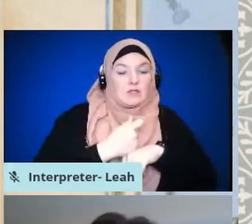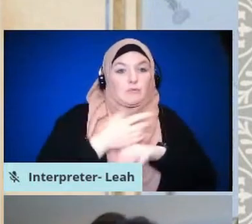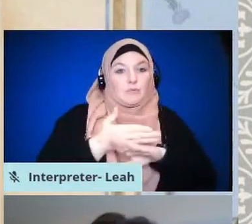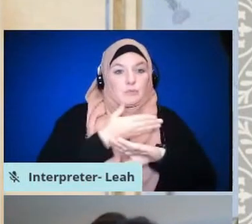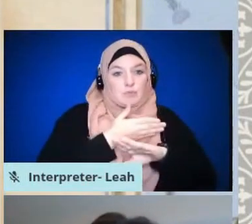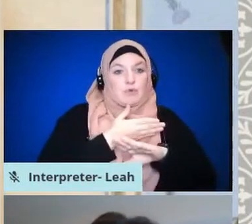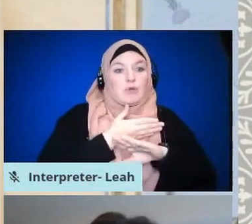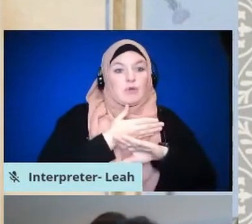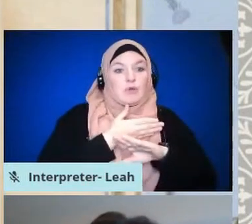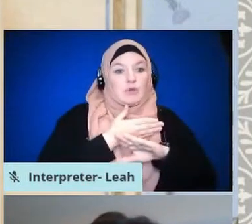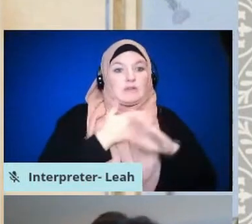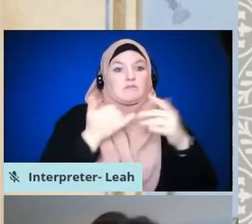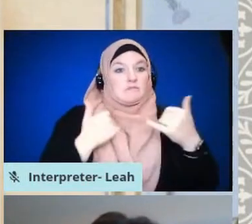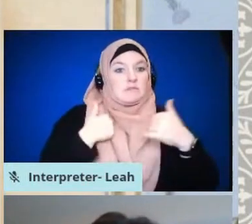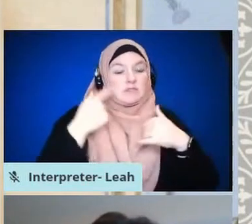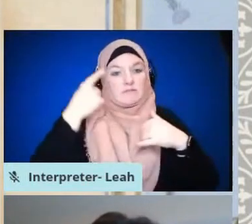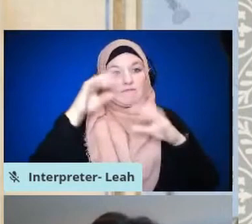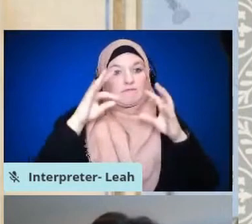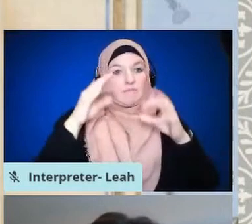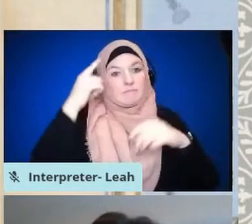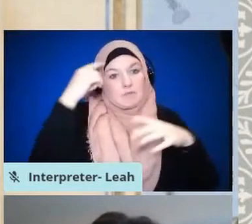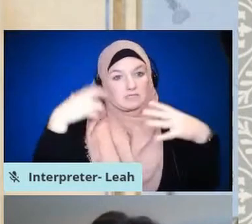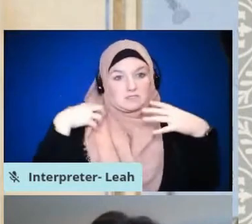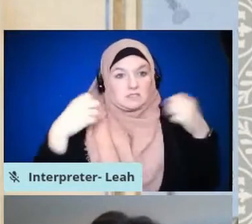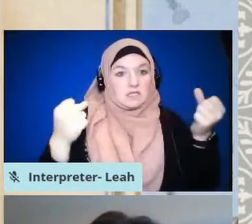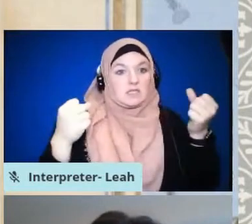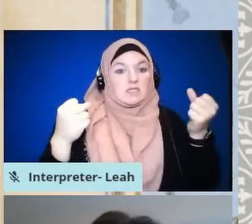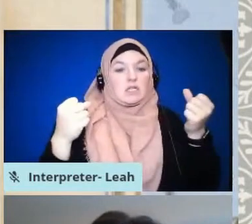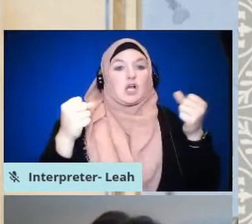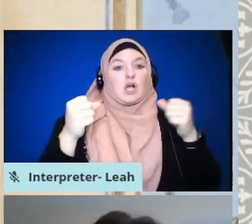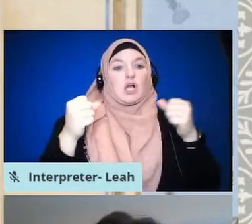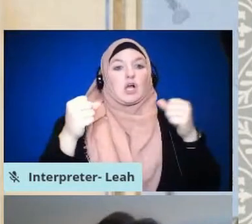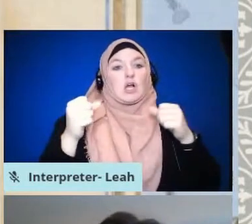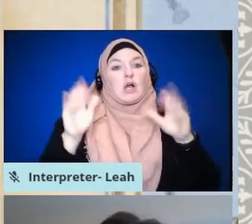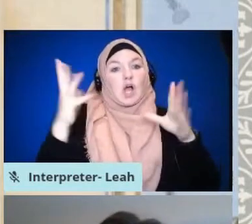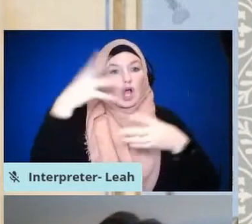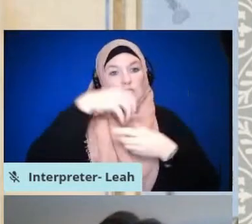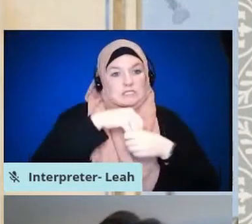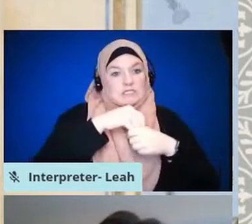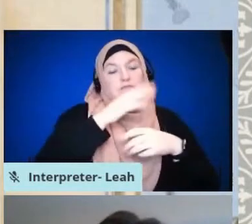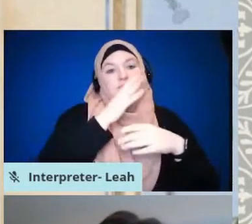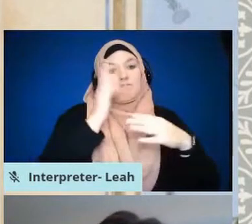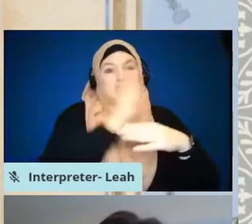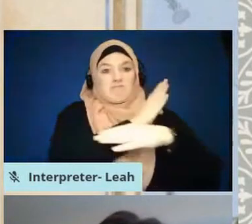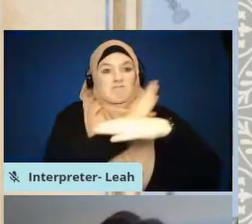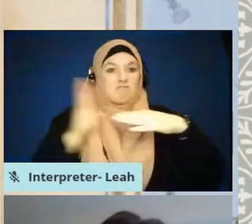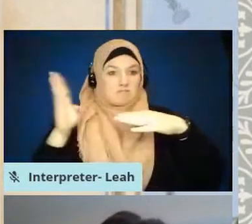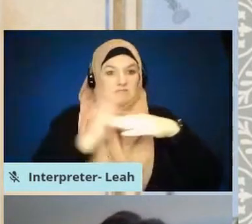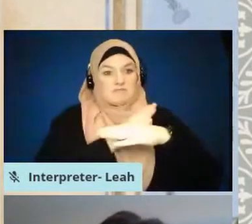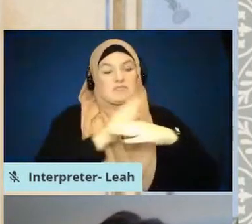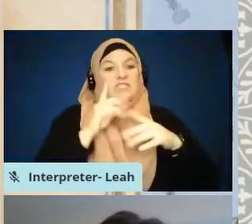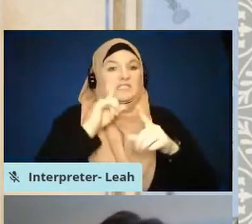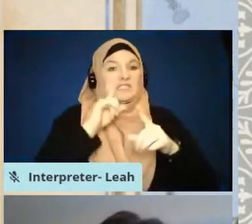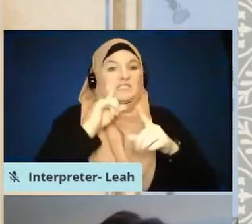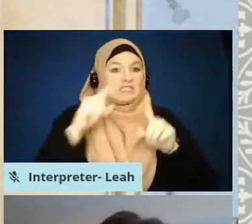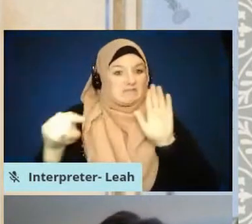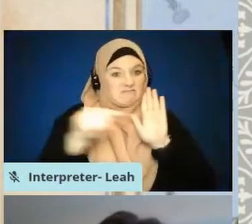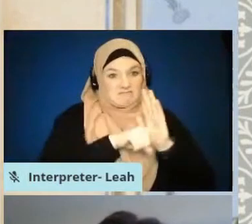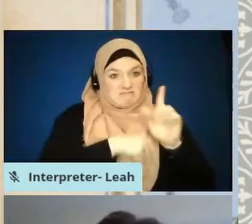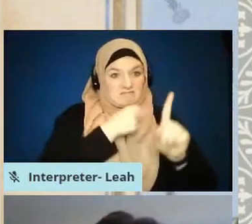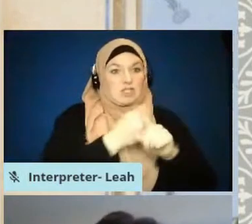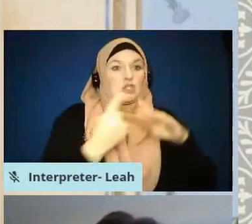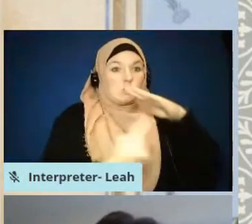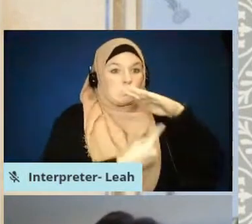pre-existing mental health disorders such as autism spectrum disorder that is negatively impacted by the social isolation,